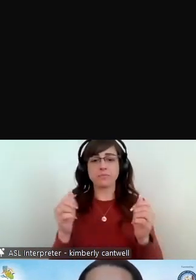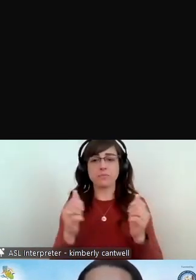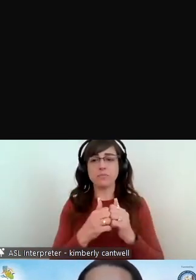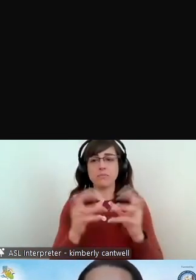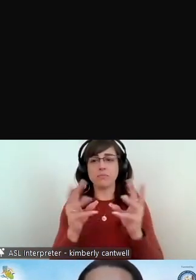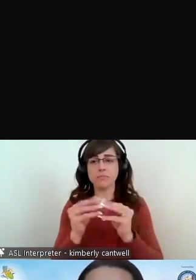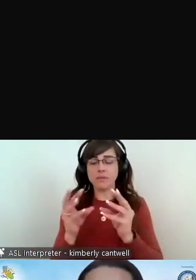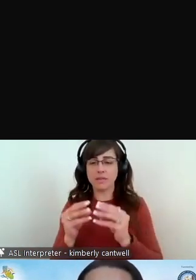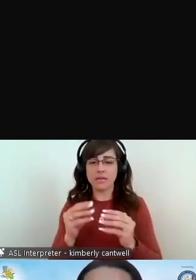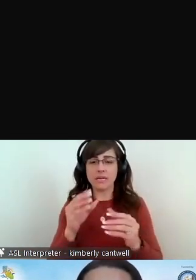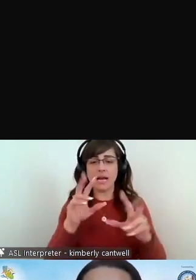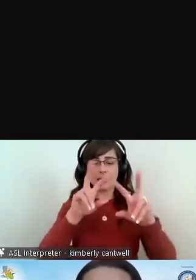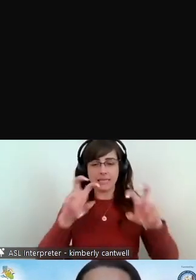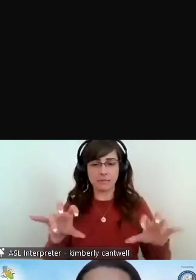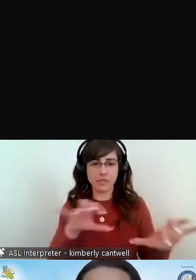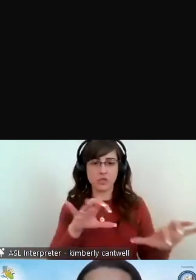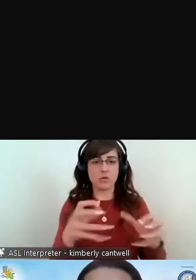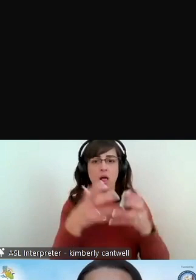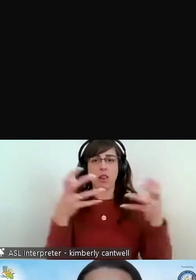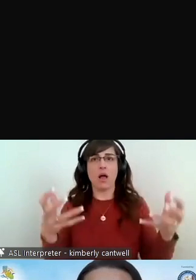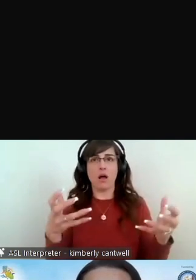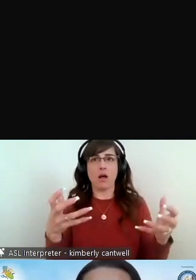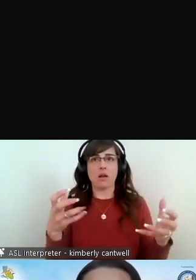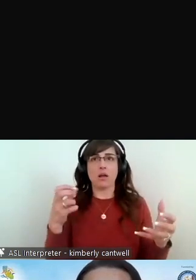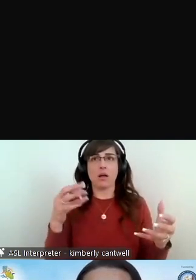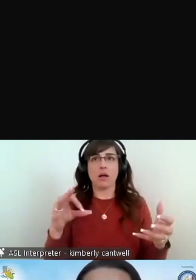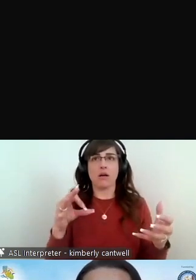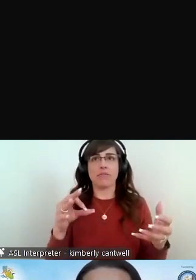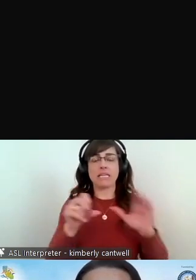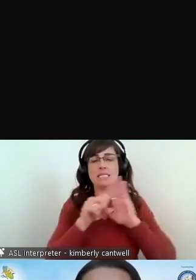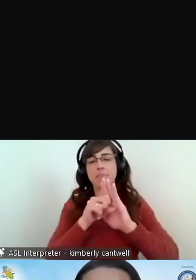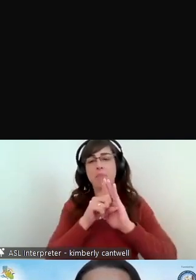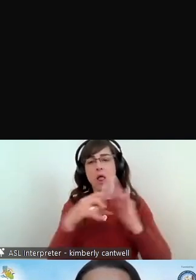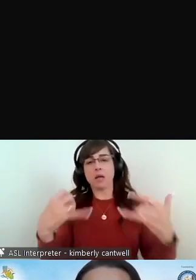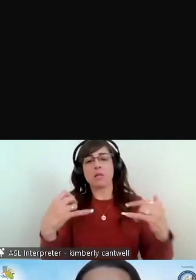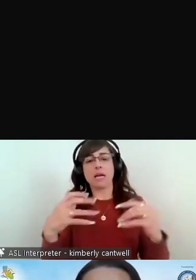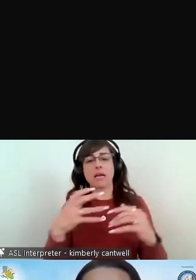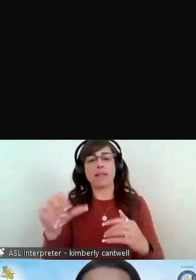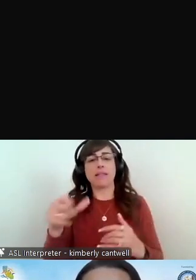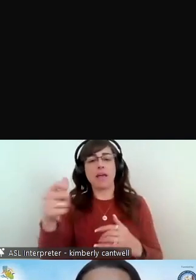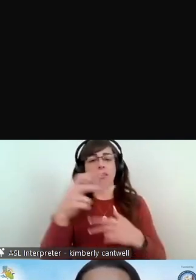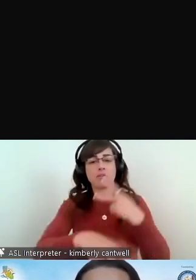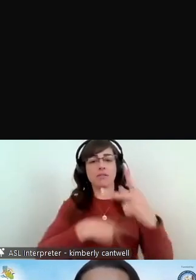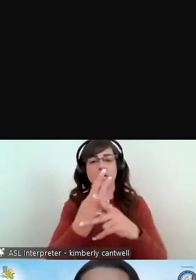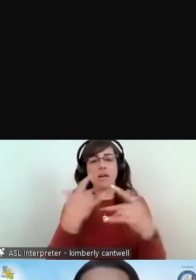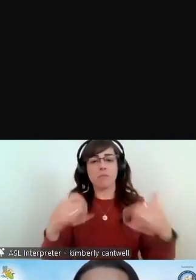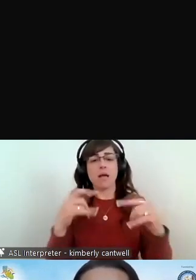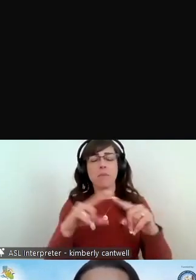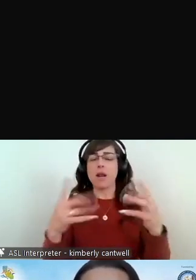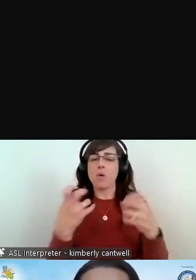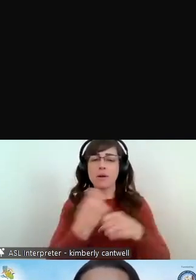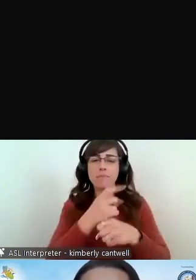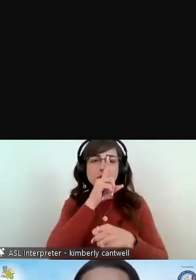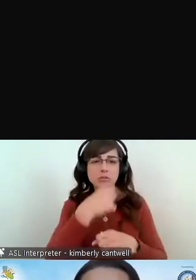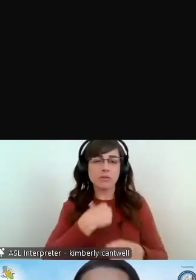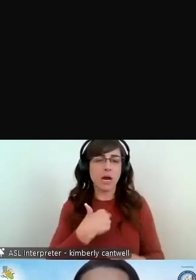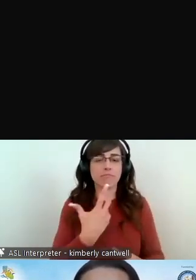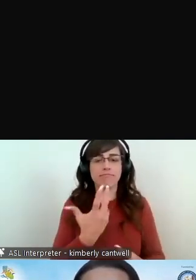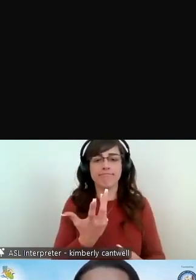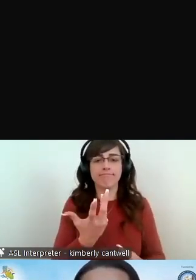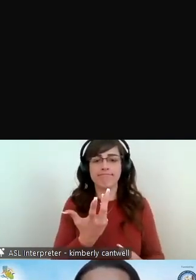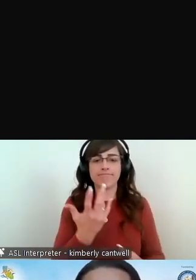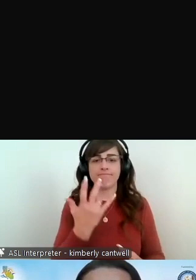our assessments, we kind of do a lot of the symbolic play and all the other kind of plays. But I just wanted to make sure I wasn't